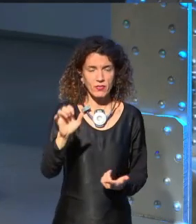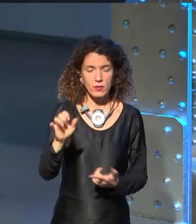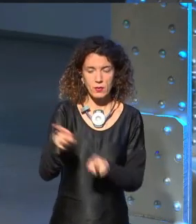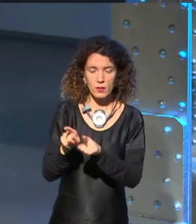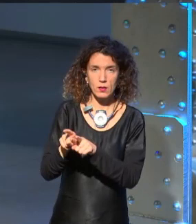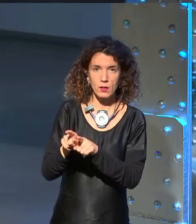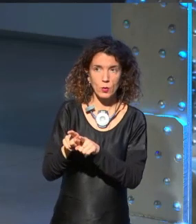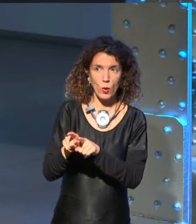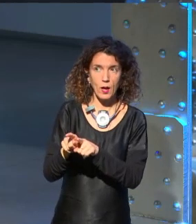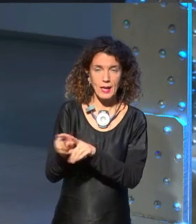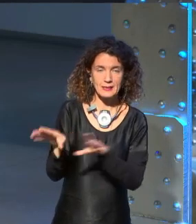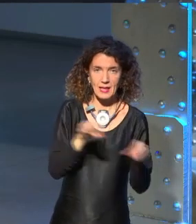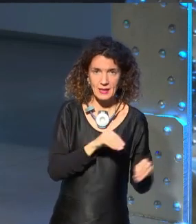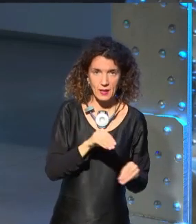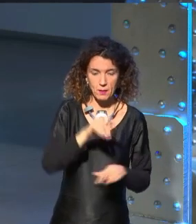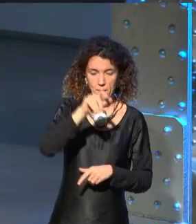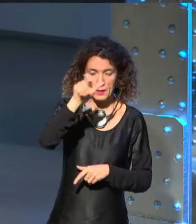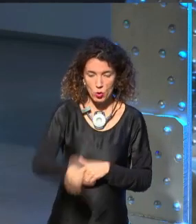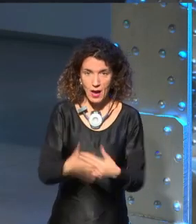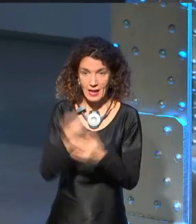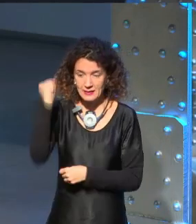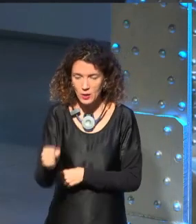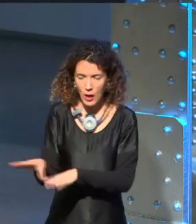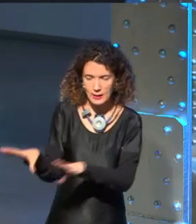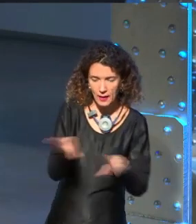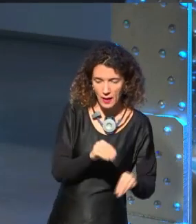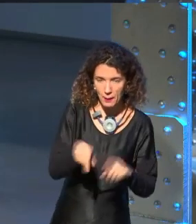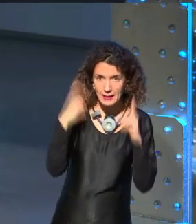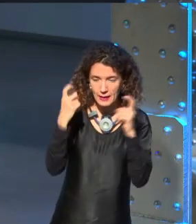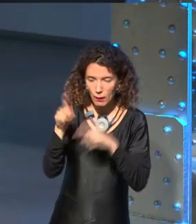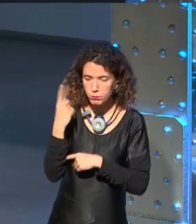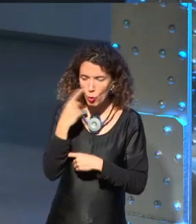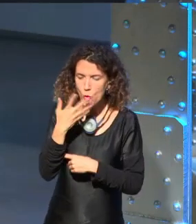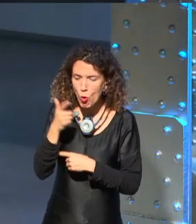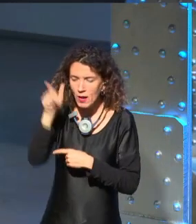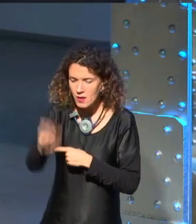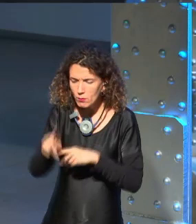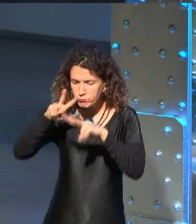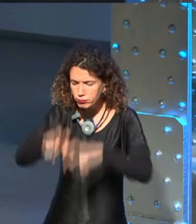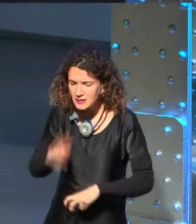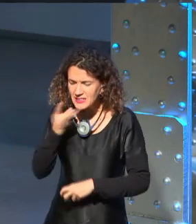At the end of the day, David has to understand the motivation of the murderer in order to discover him.